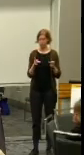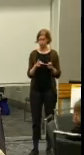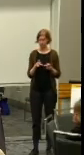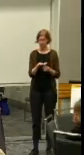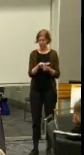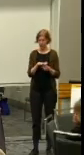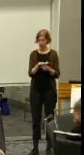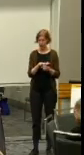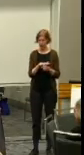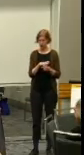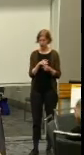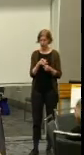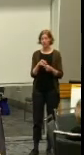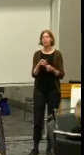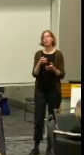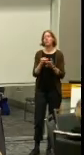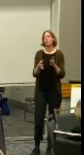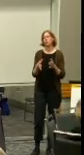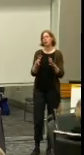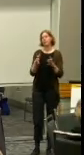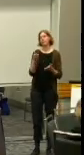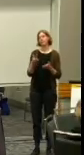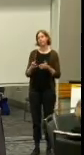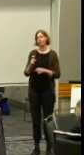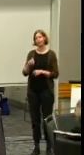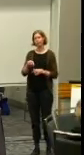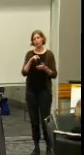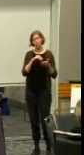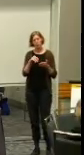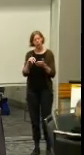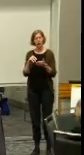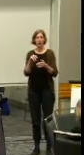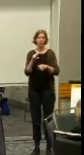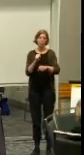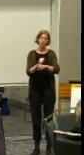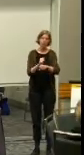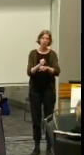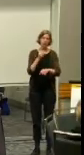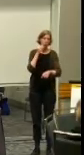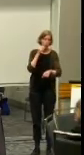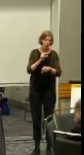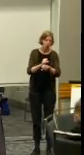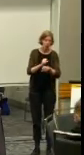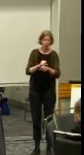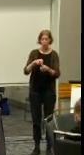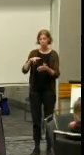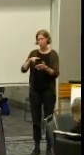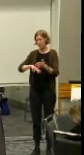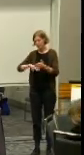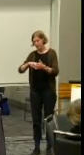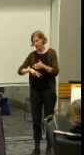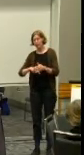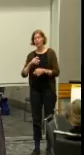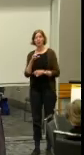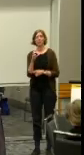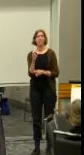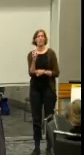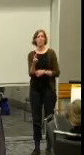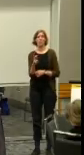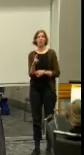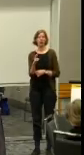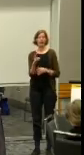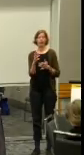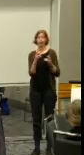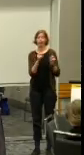started to think about like students needing to study, or the want of like a shareable library, or then just like the need to